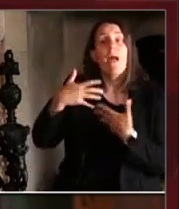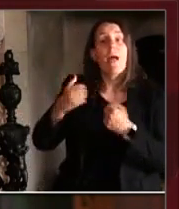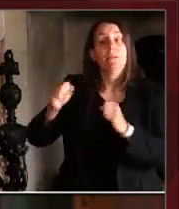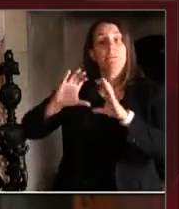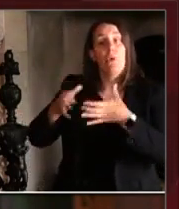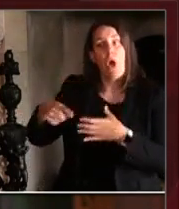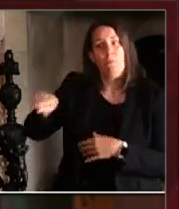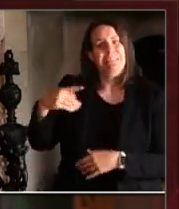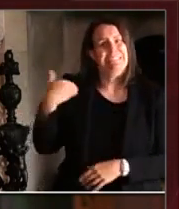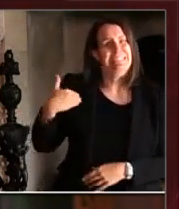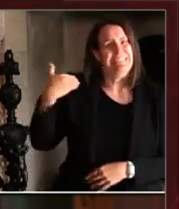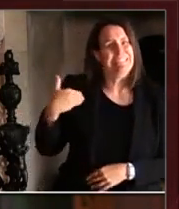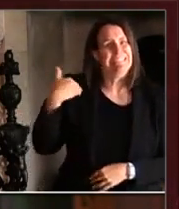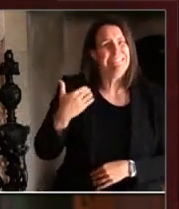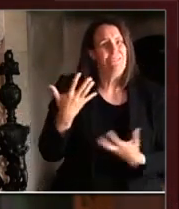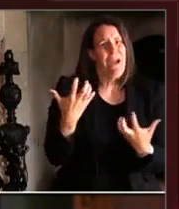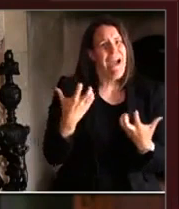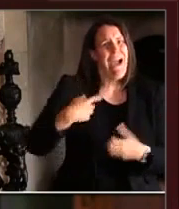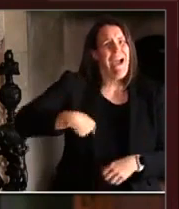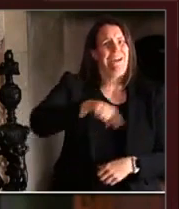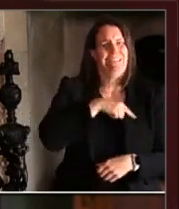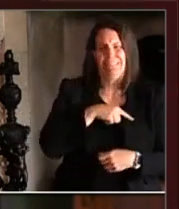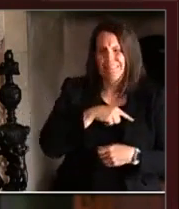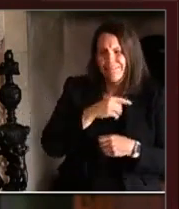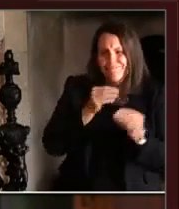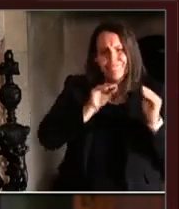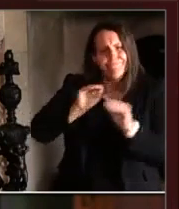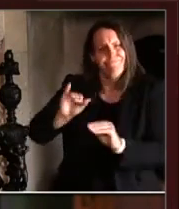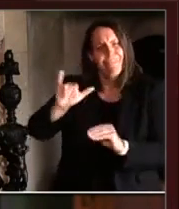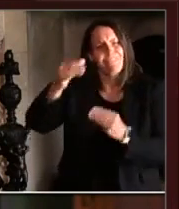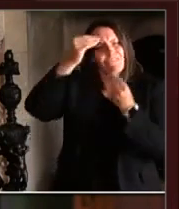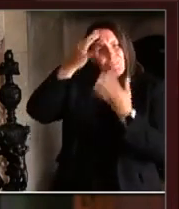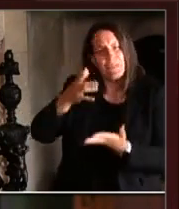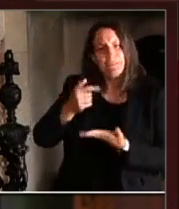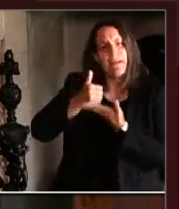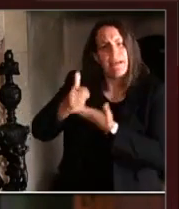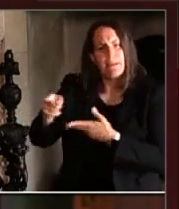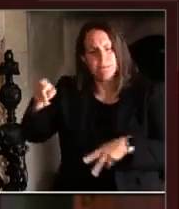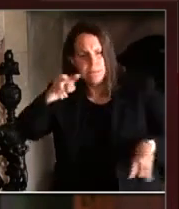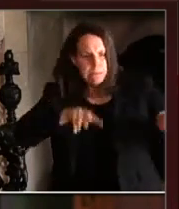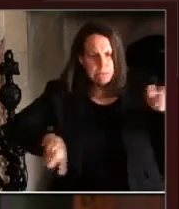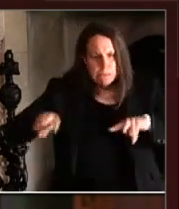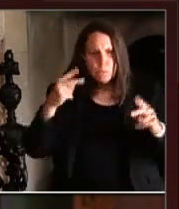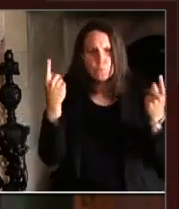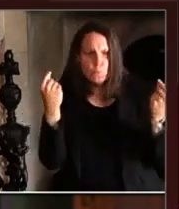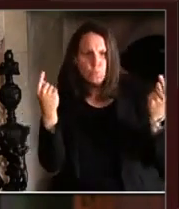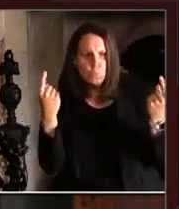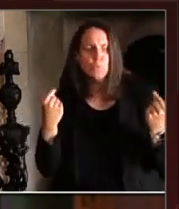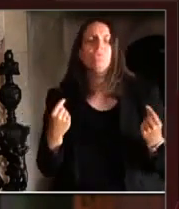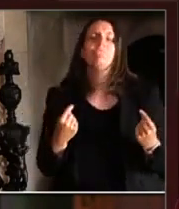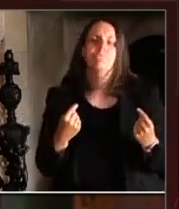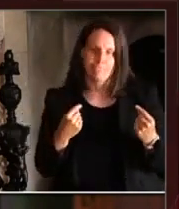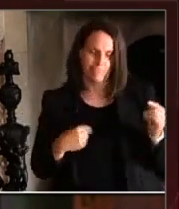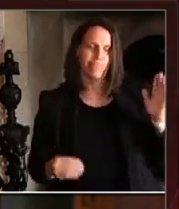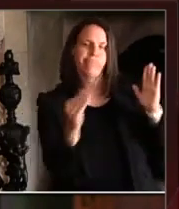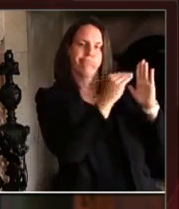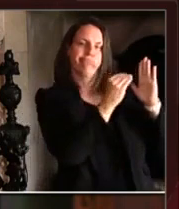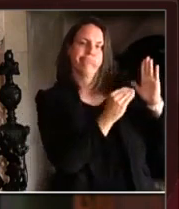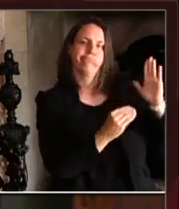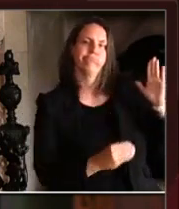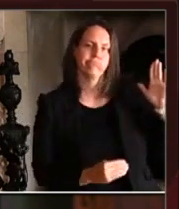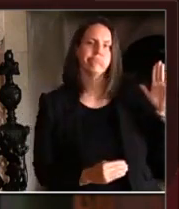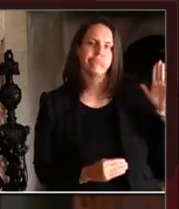decisions at the local level. The dashboard The dashboard does that and also provides